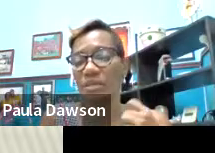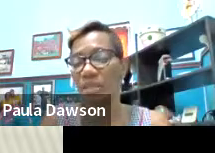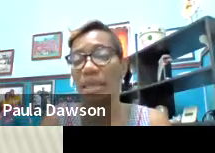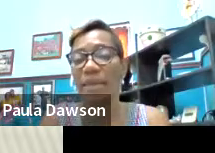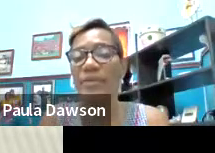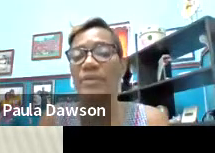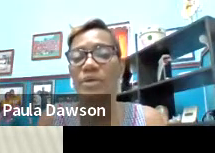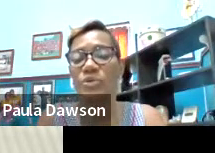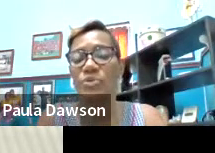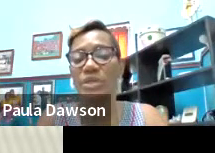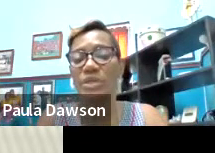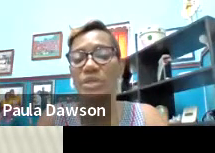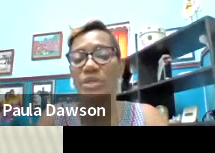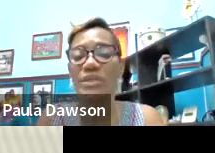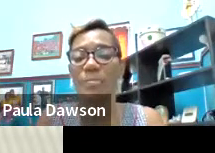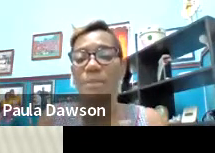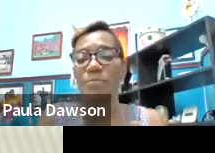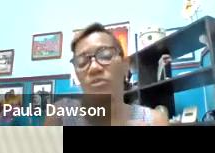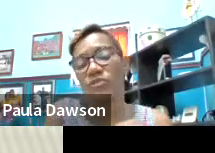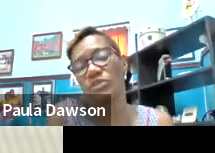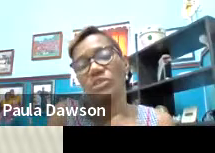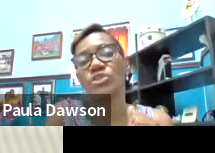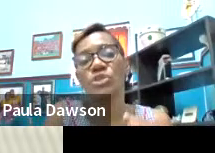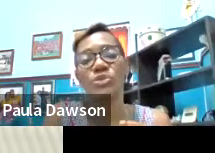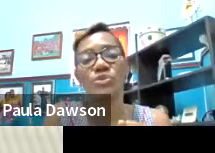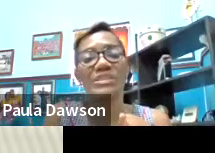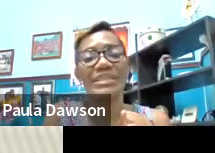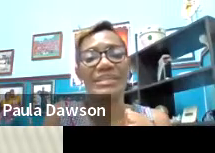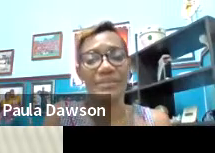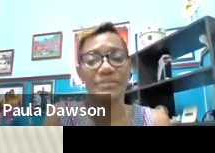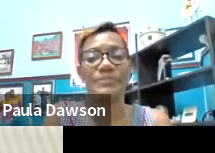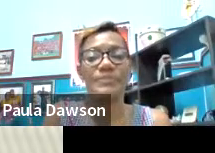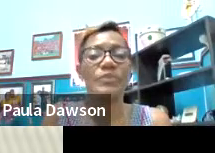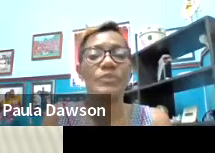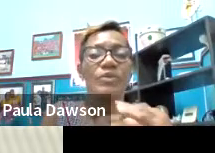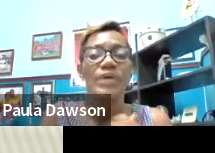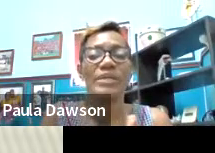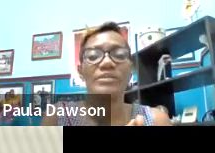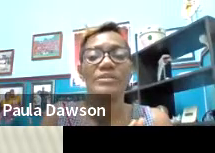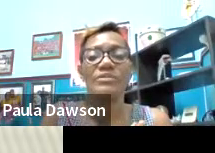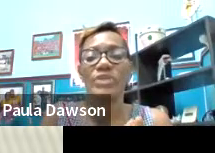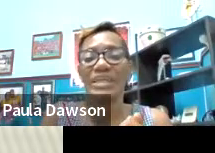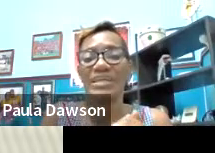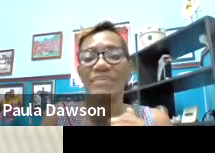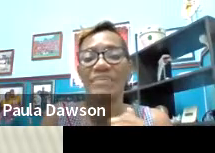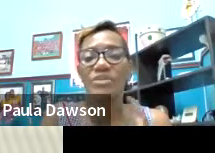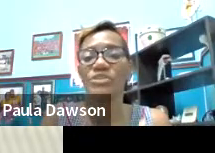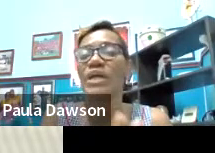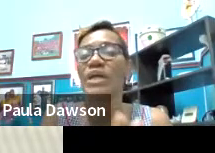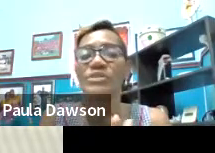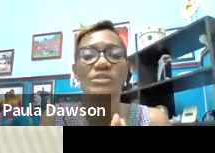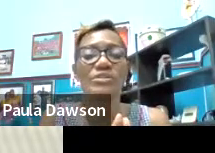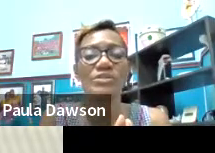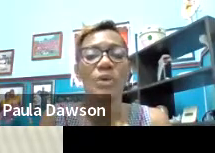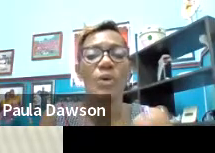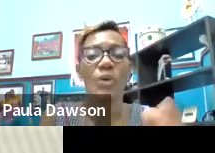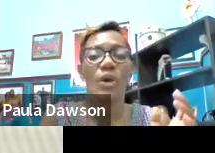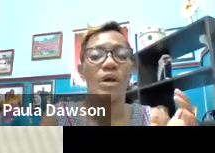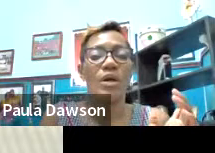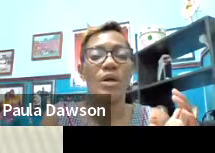down in the leg, you can see the foot is turned in, right? You can have